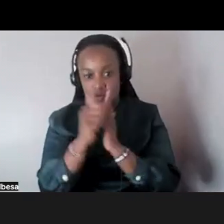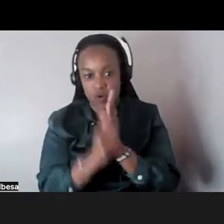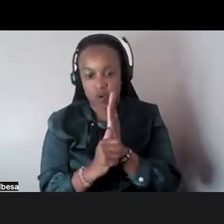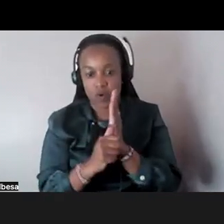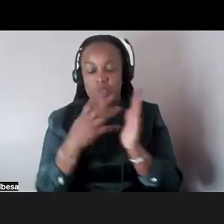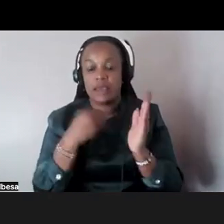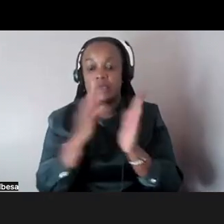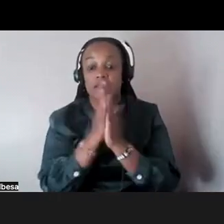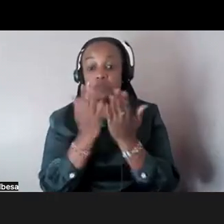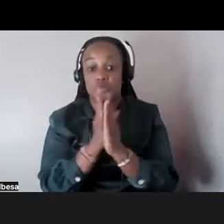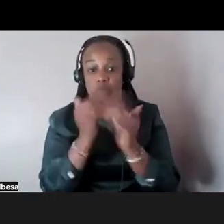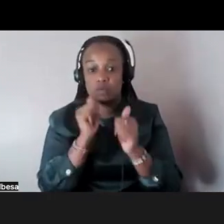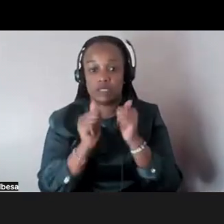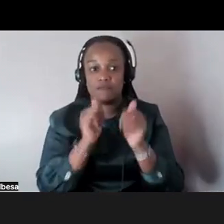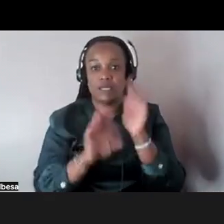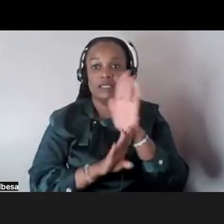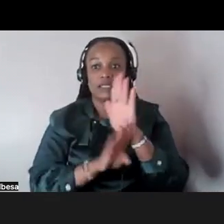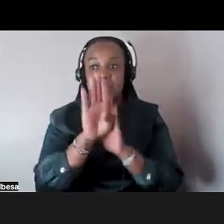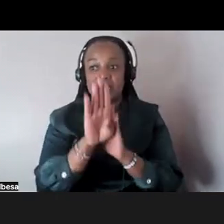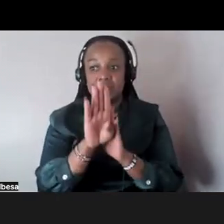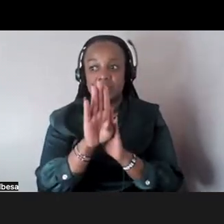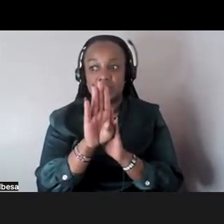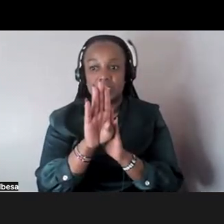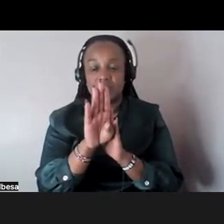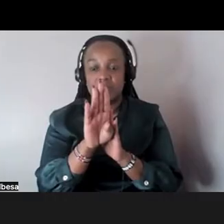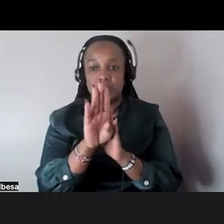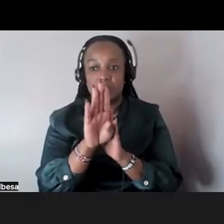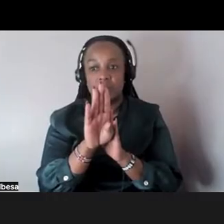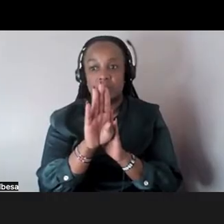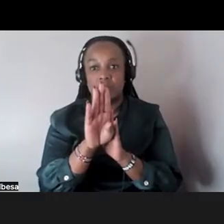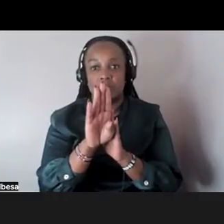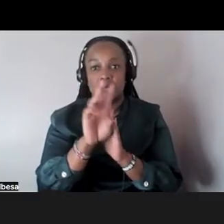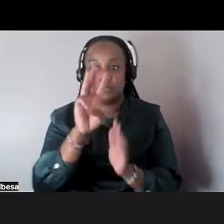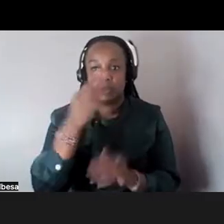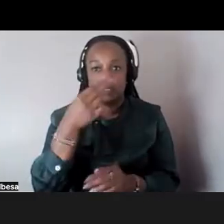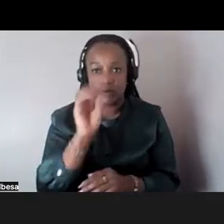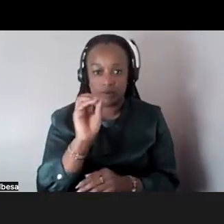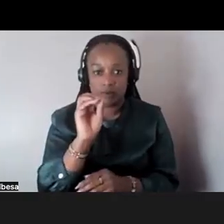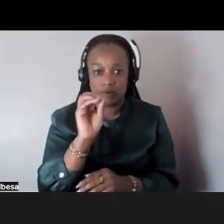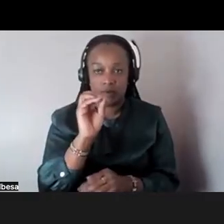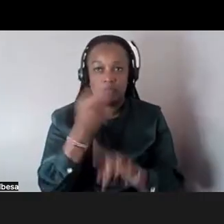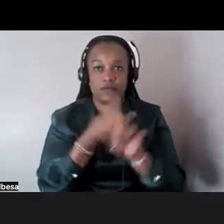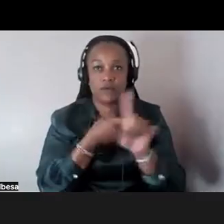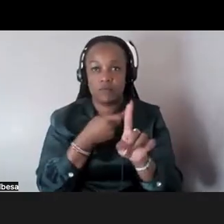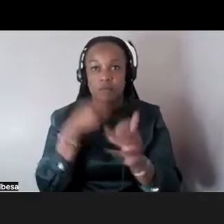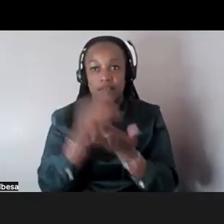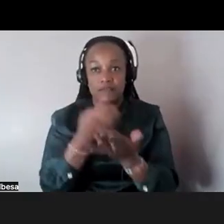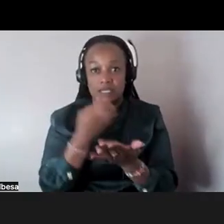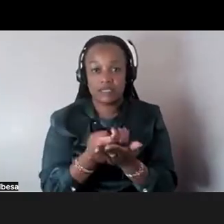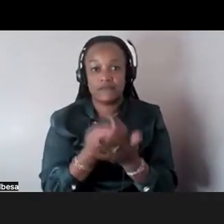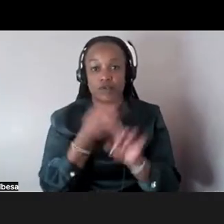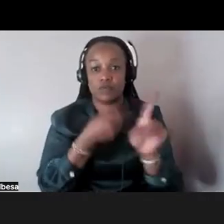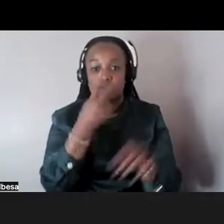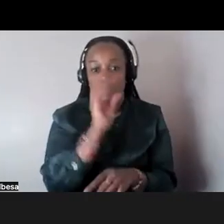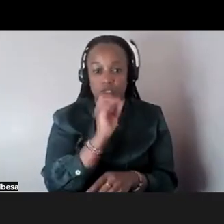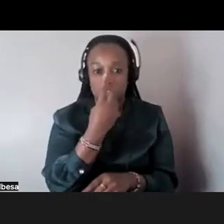by WHO. From that work, we were able to build the evidence from 2025 moving